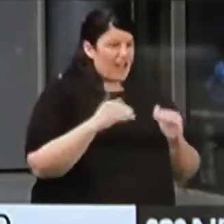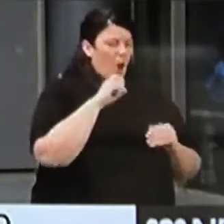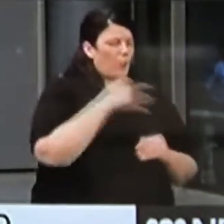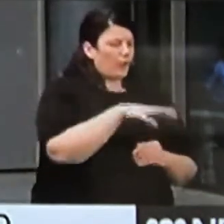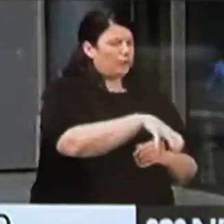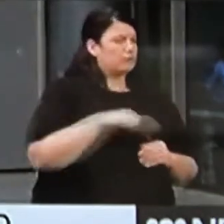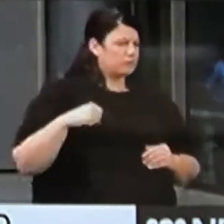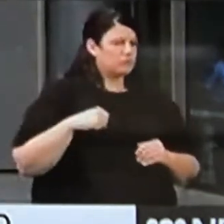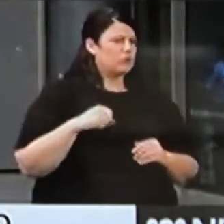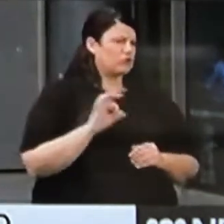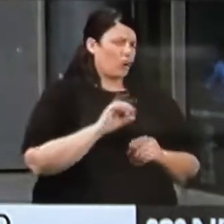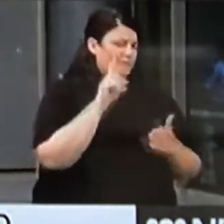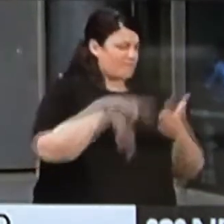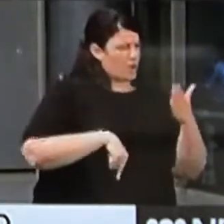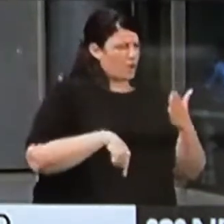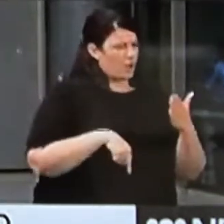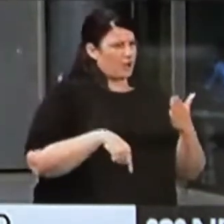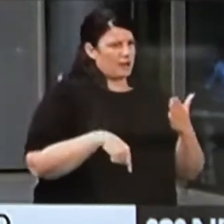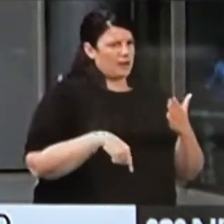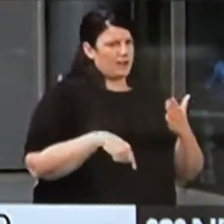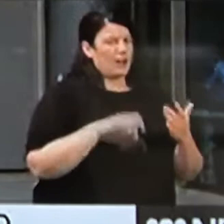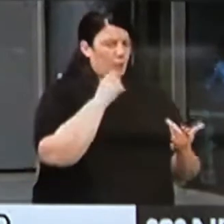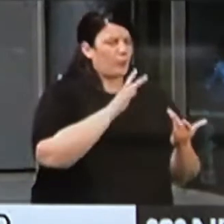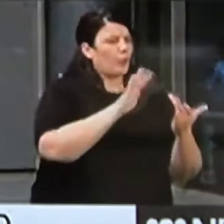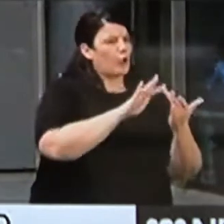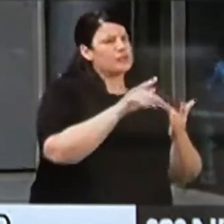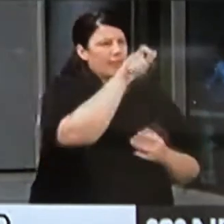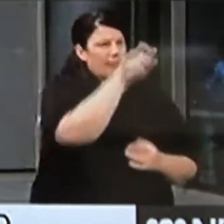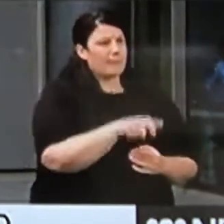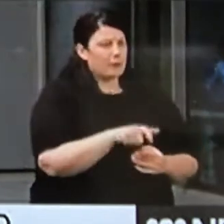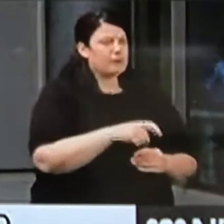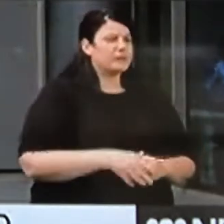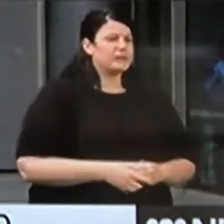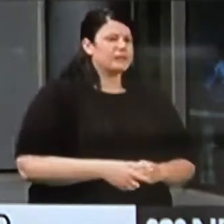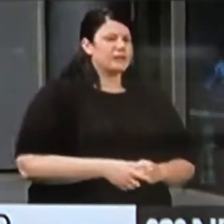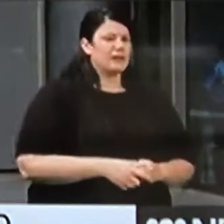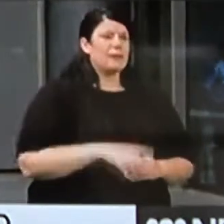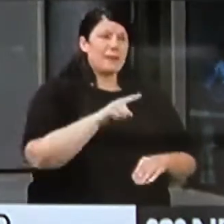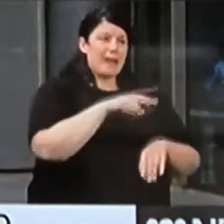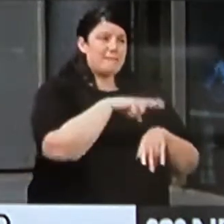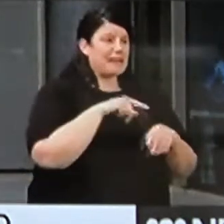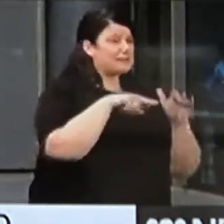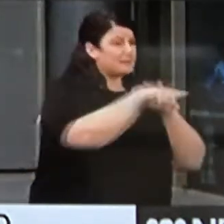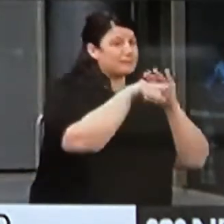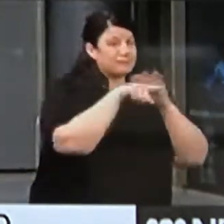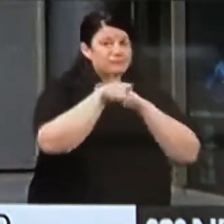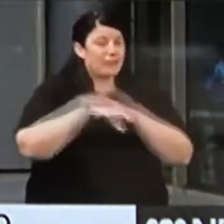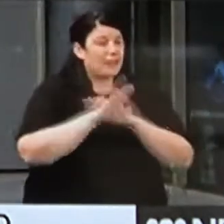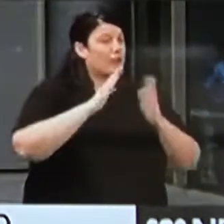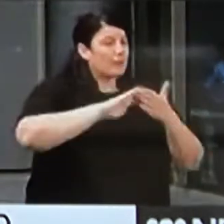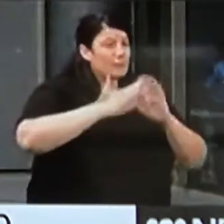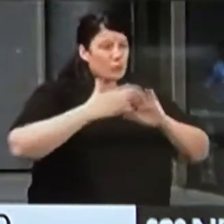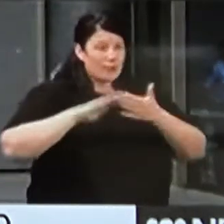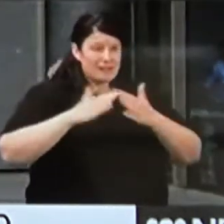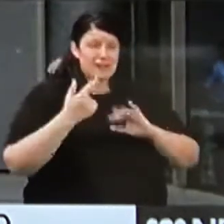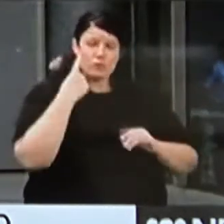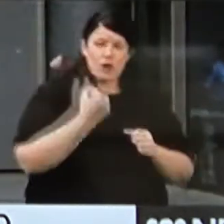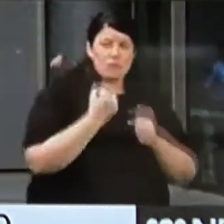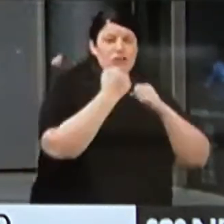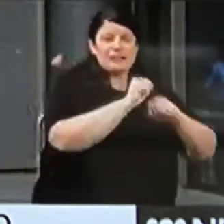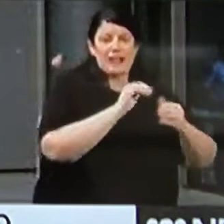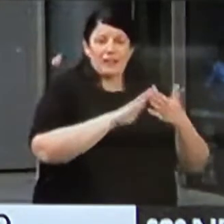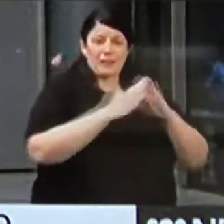be withdrawn immediately, and we'll make personal contact with the individual. But police are out there, we're doing our best to protect